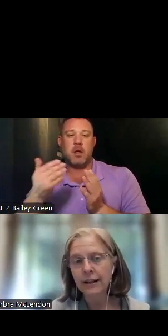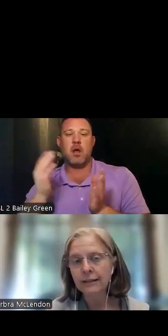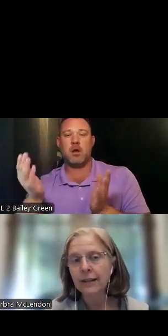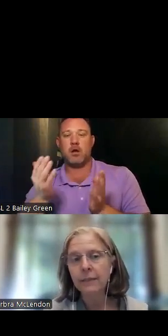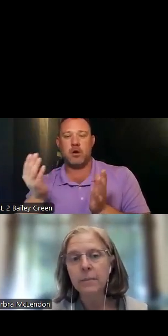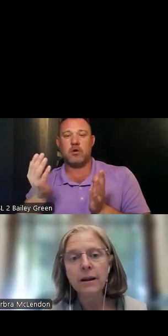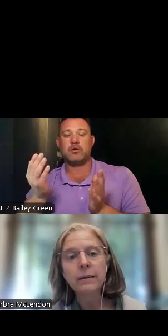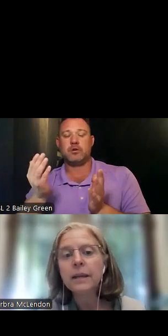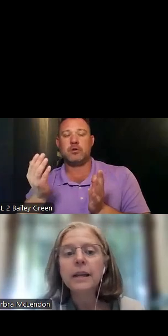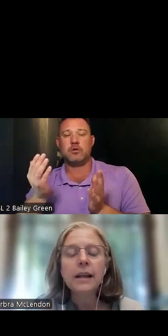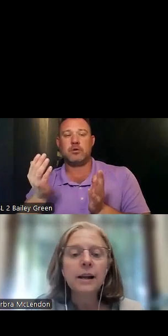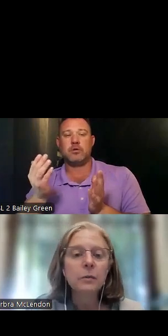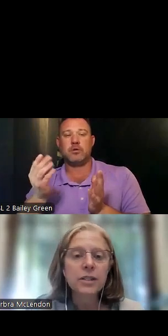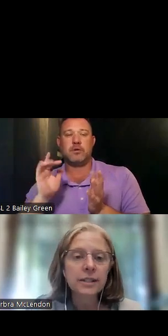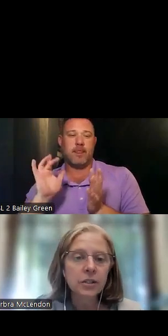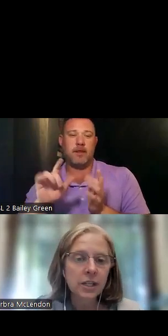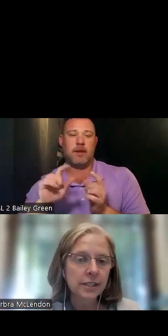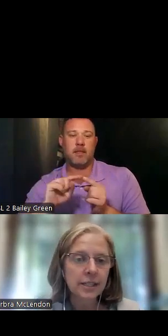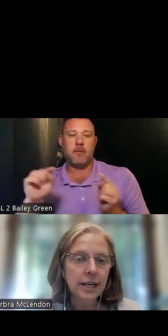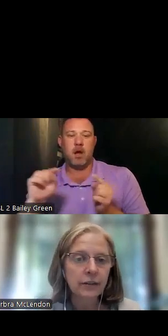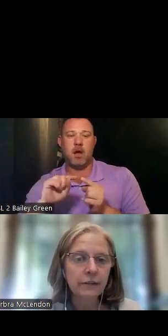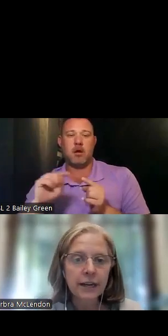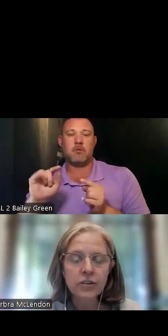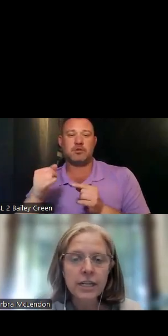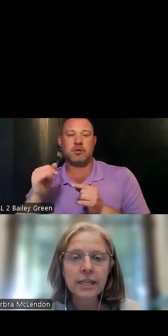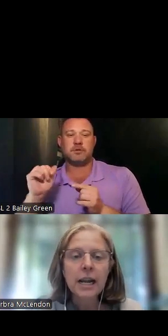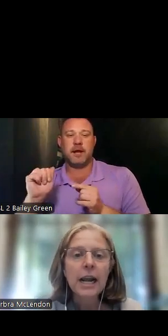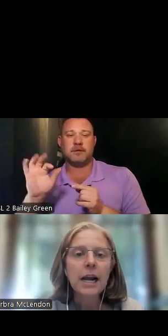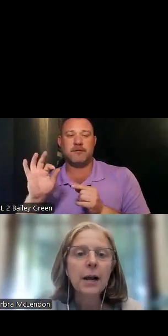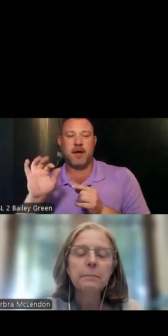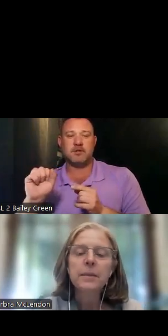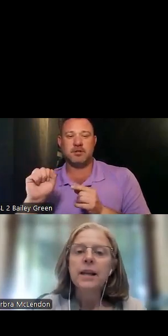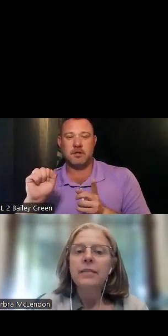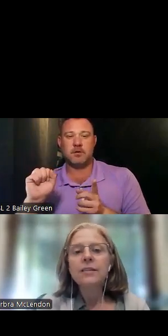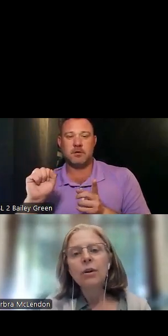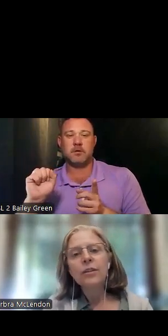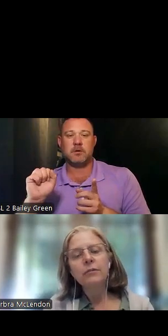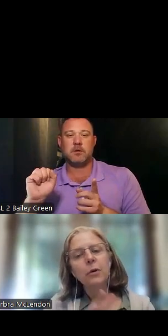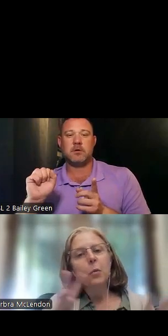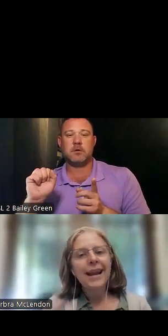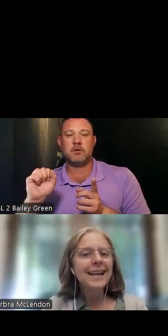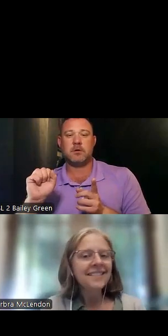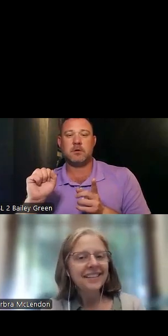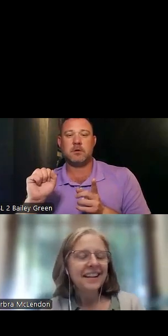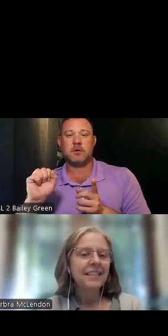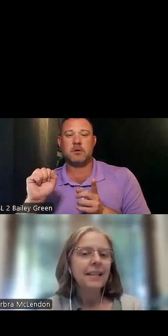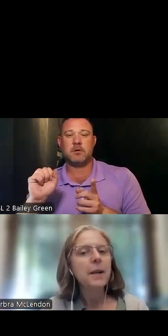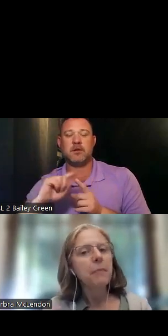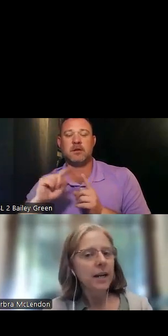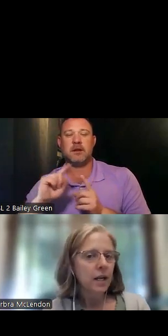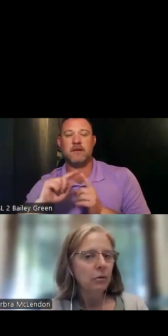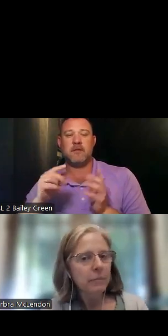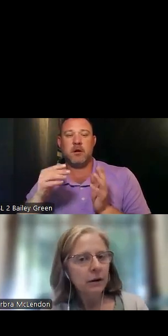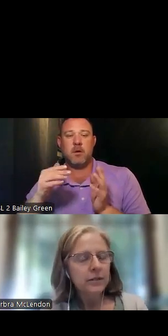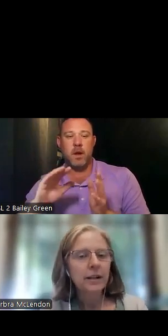click on that link at the bottom, which is the Justice and Aging fact sheet. These are all the different ways that they